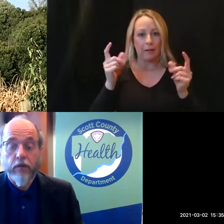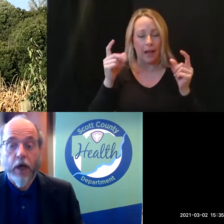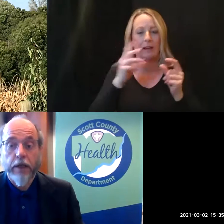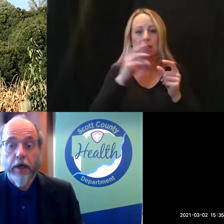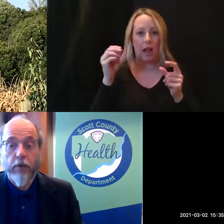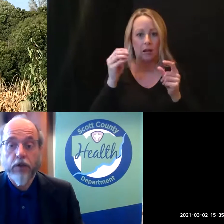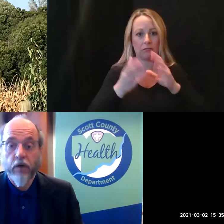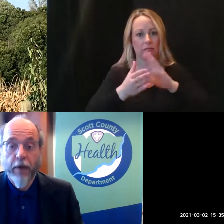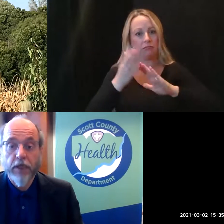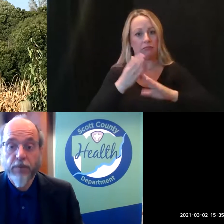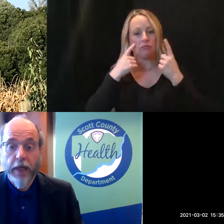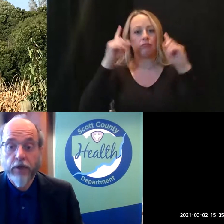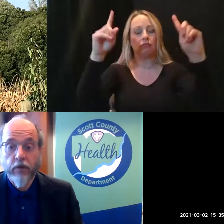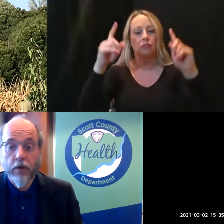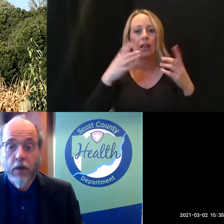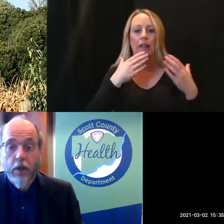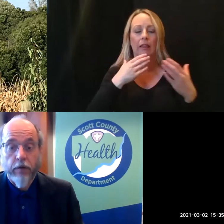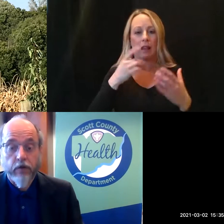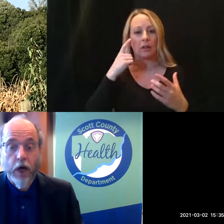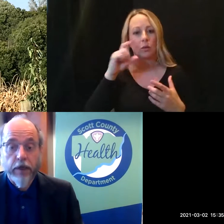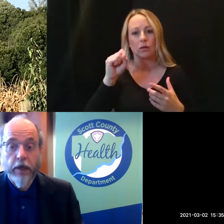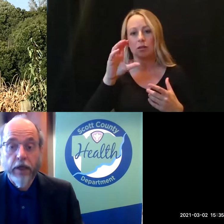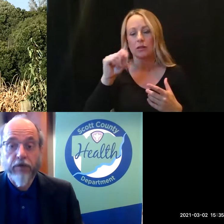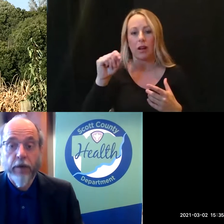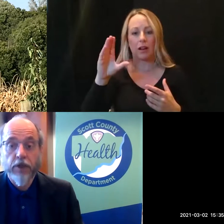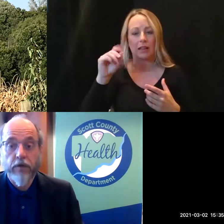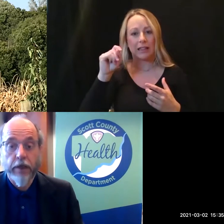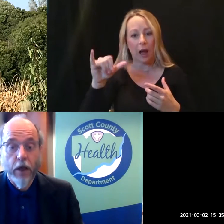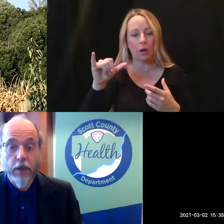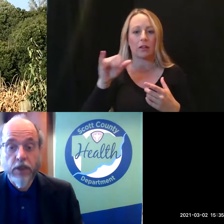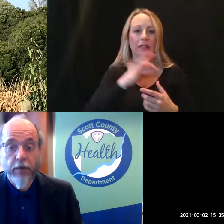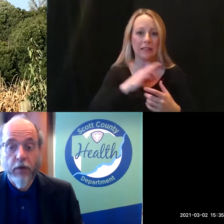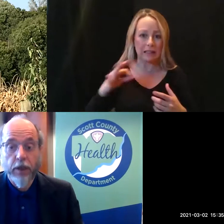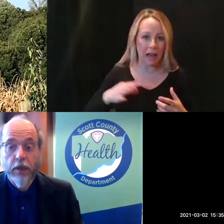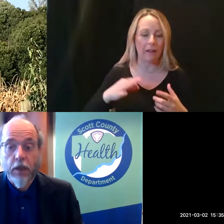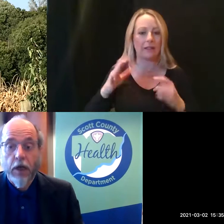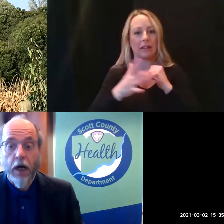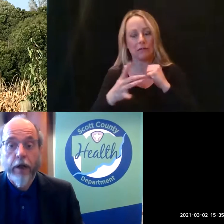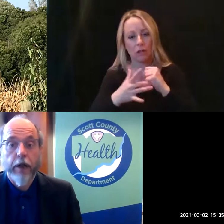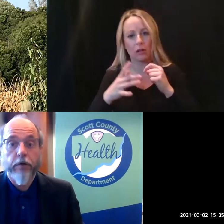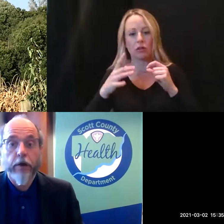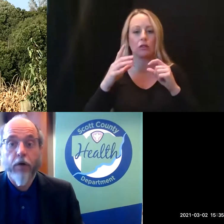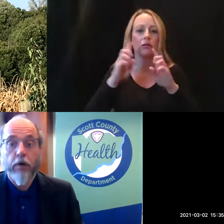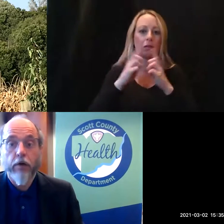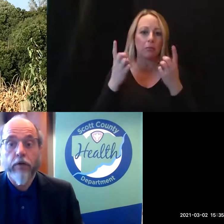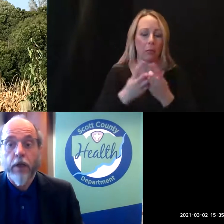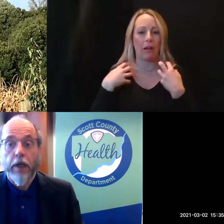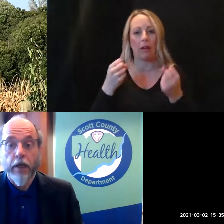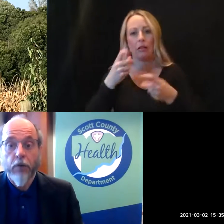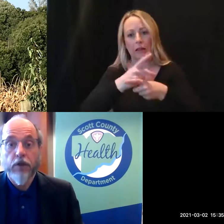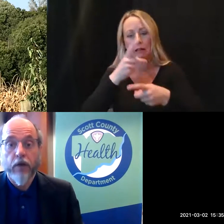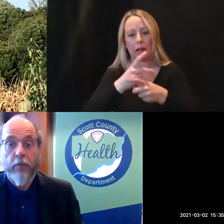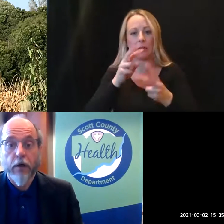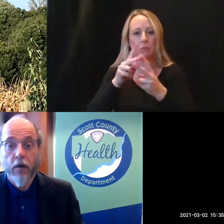the Scott County Emergency Management Agency, the Scott County Information Technology Department, our healthcare partners,